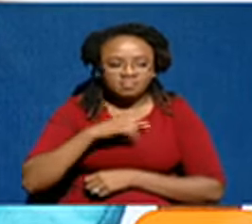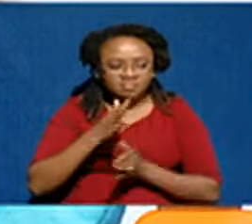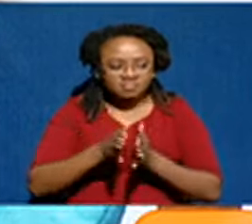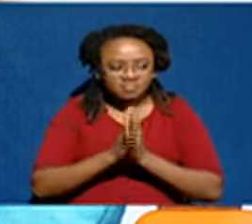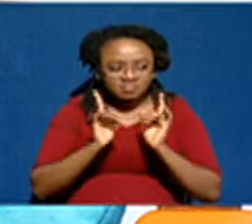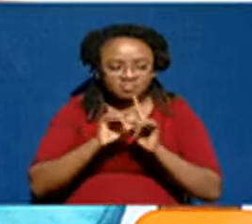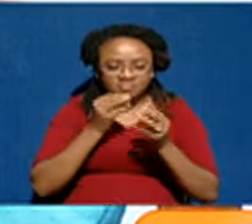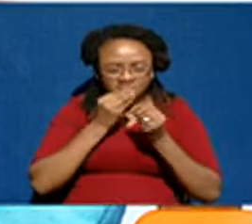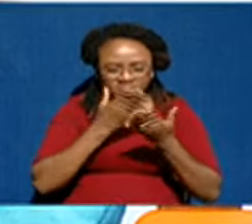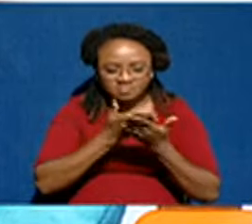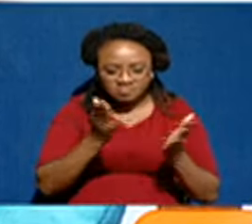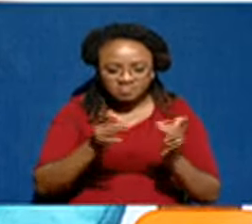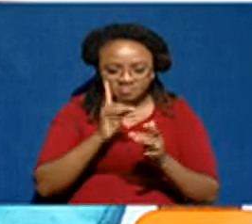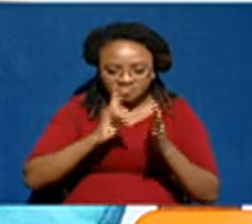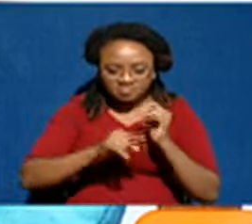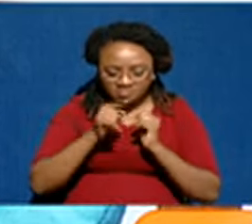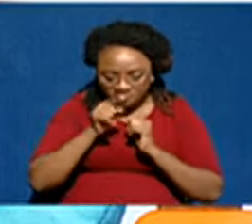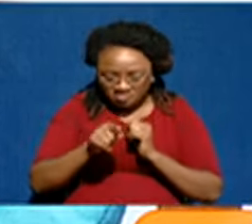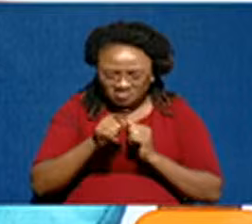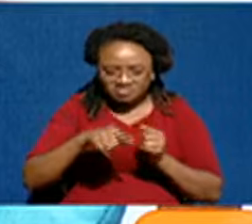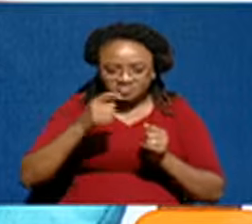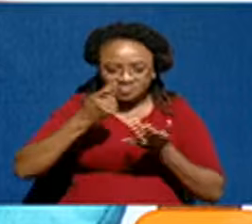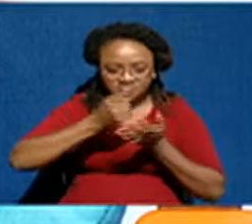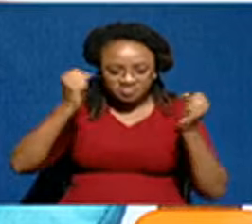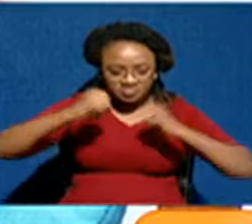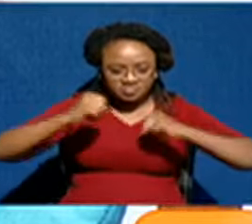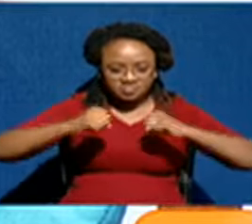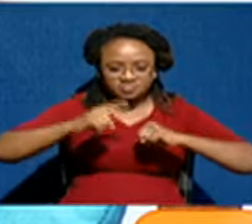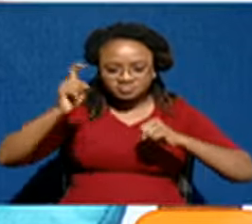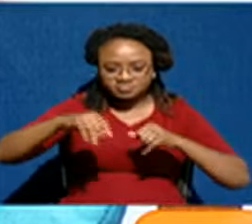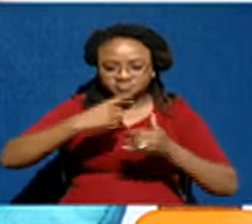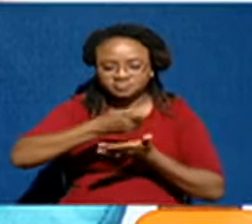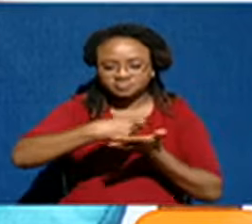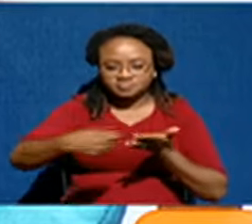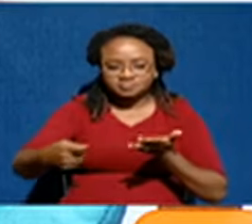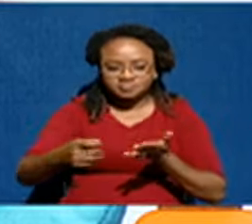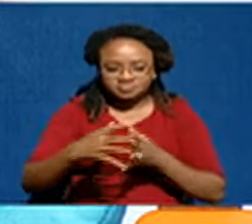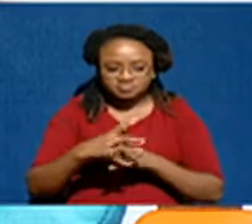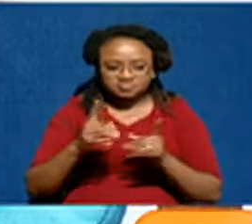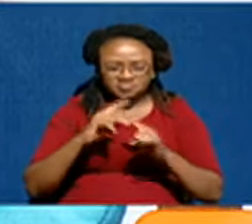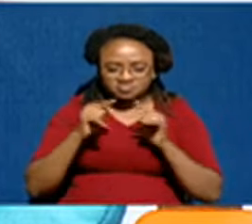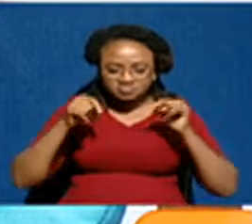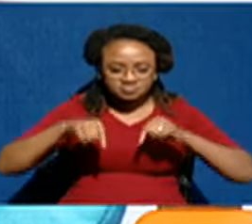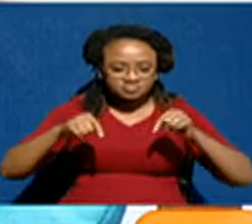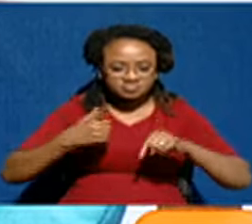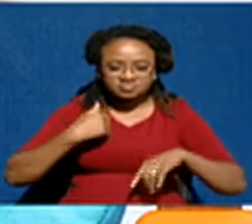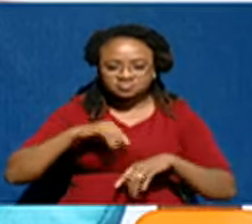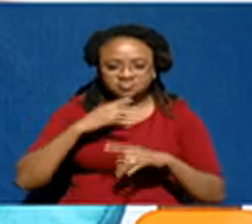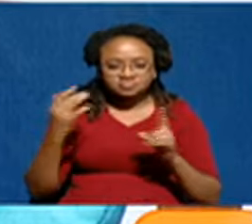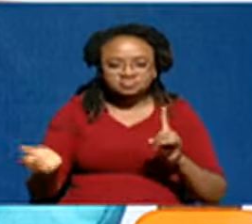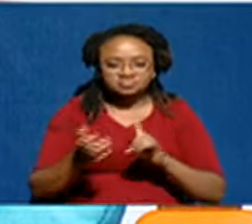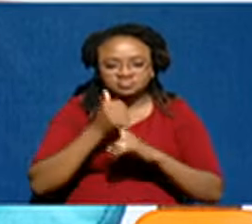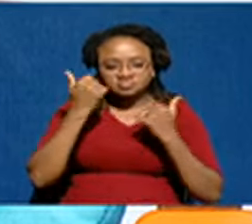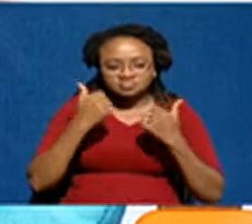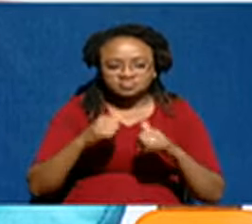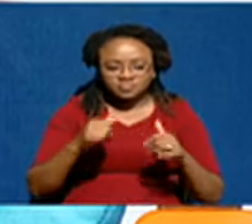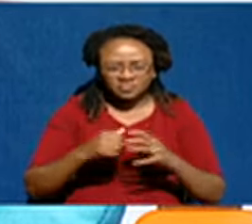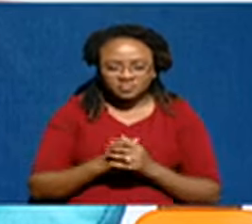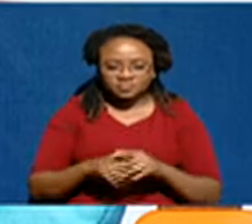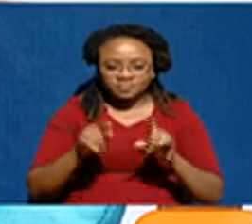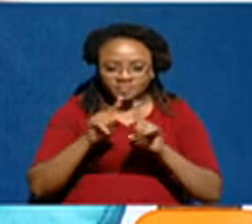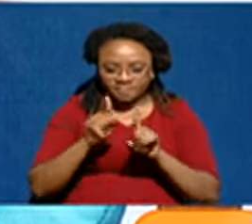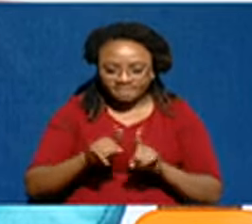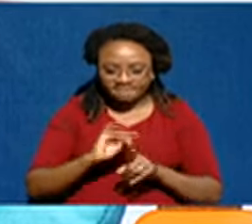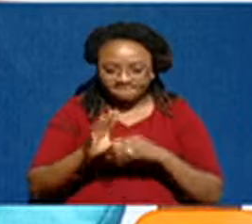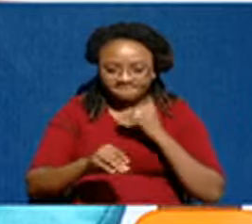them that we need to sign this recognition agreement. Today, they have not given any response. We went further